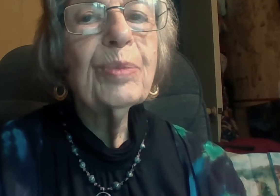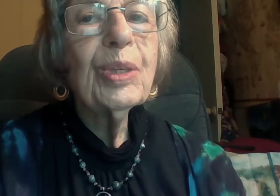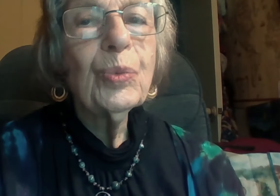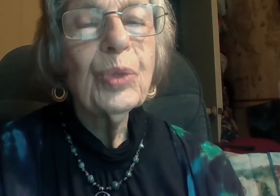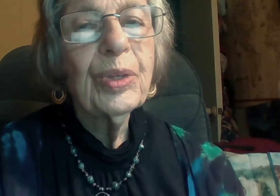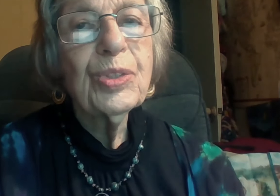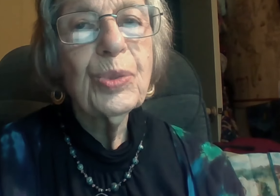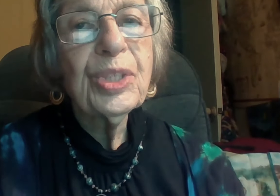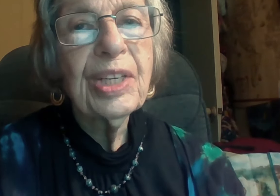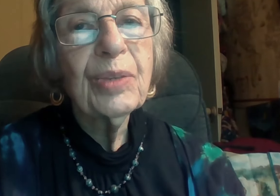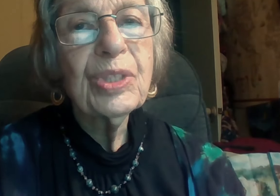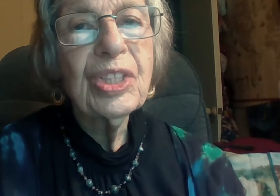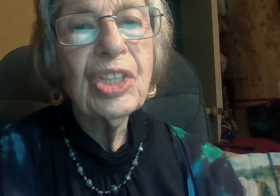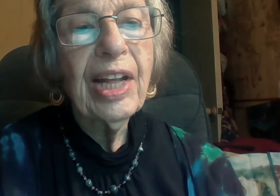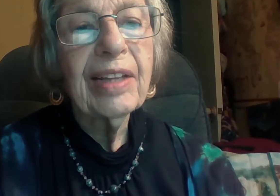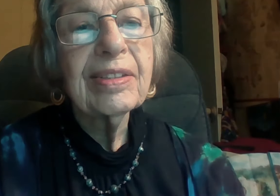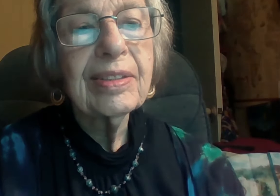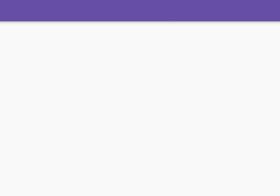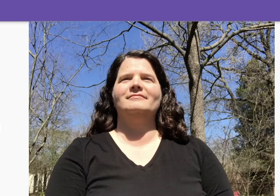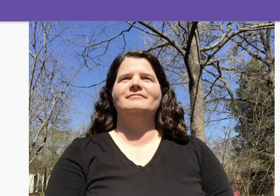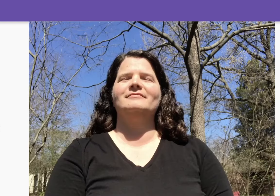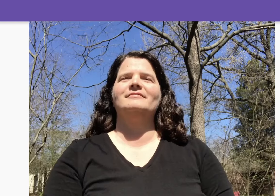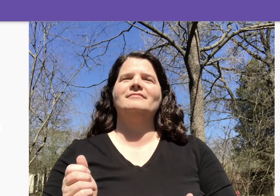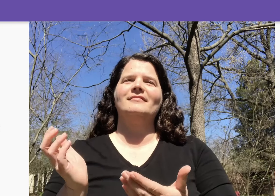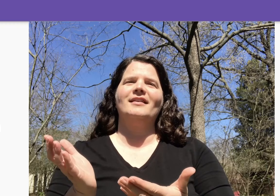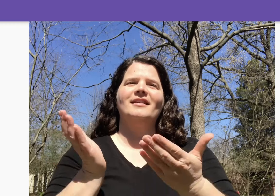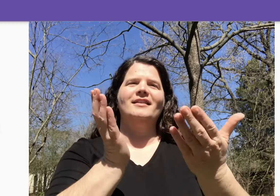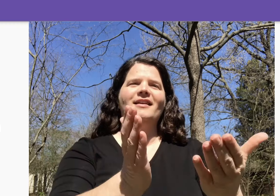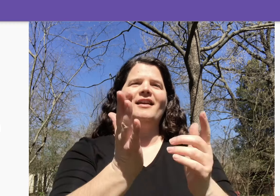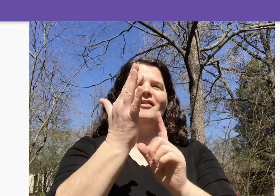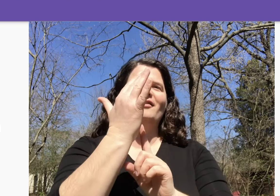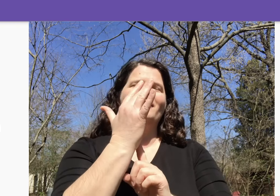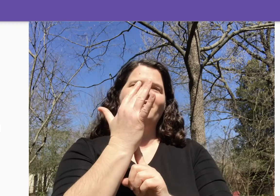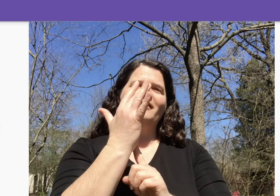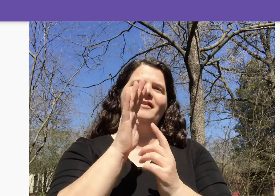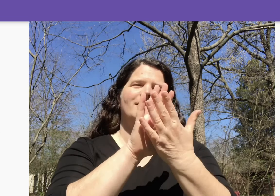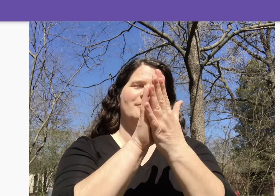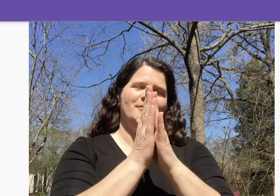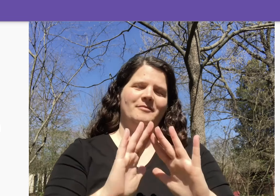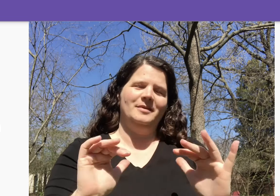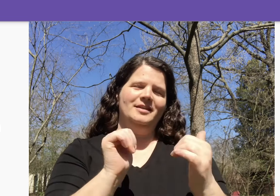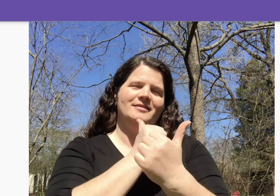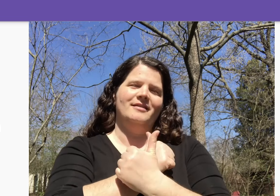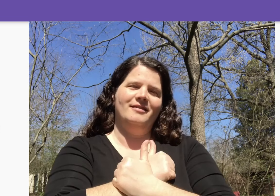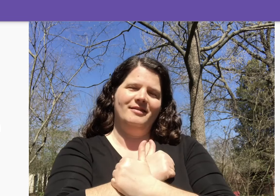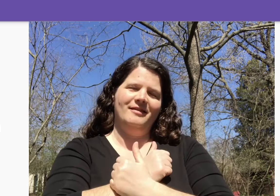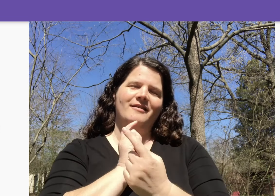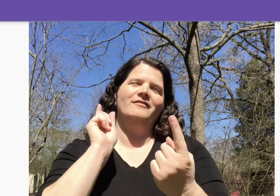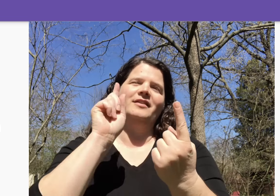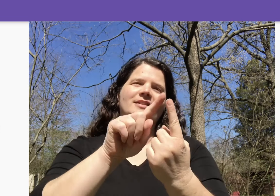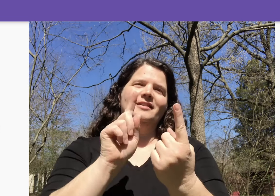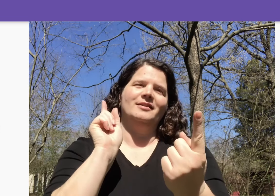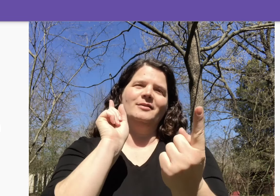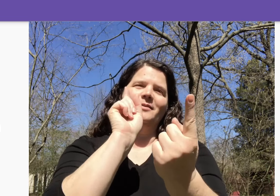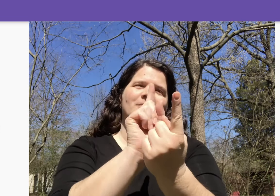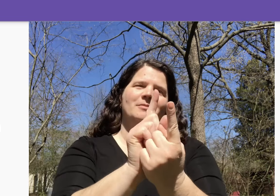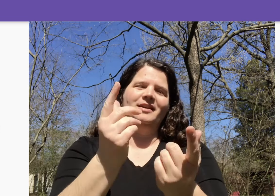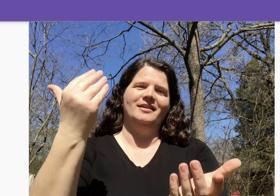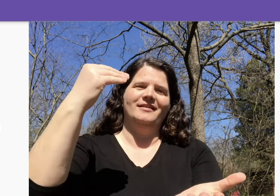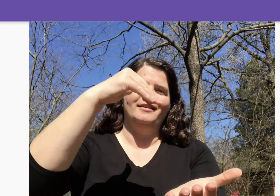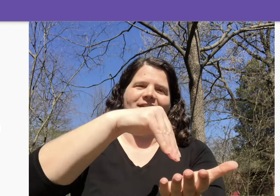Please join me in the words to extinguish the chalice. Carry the flame of peace and